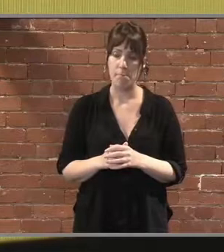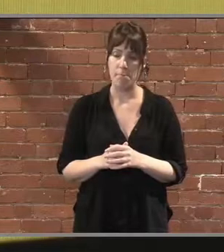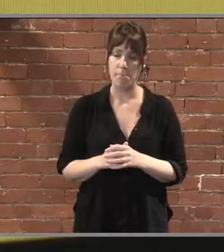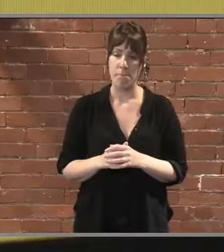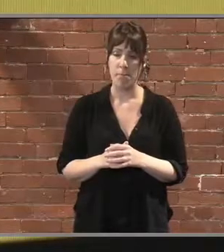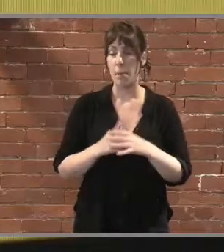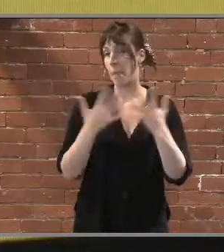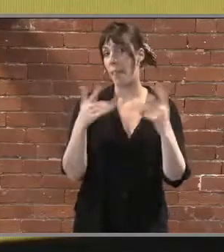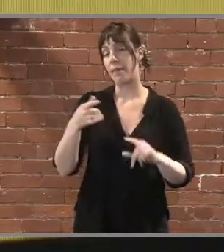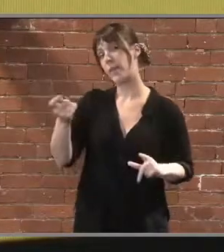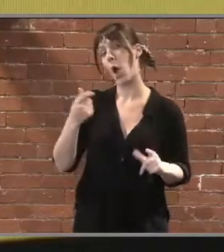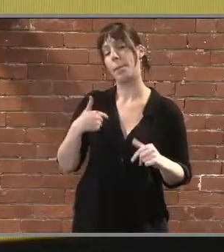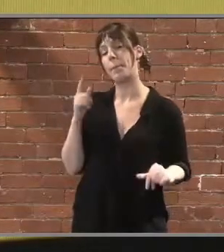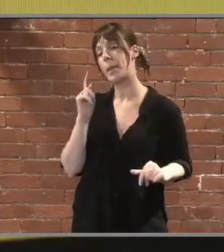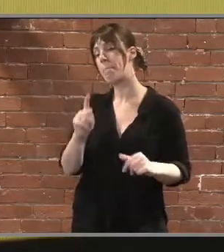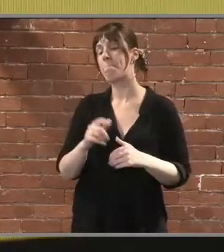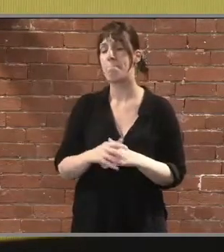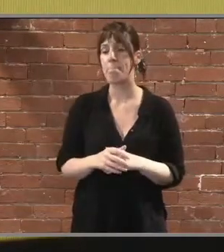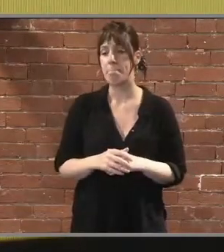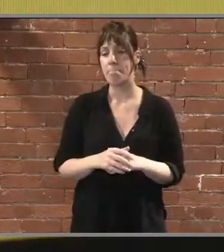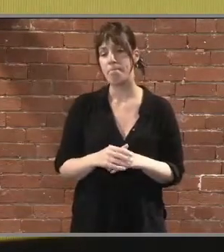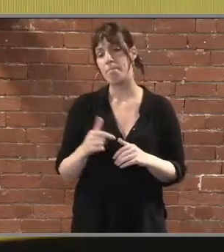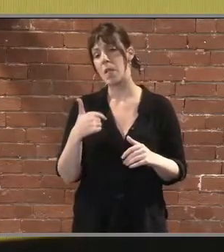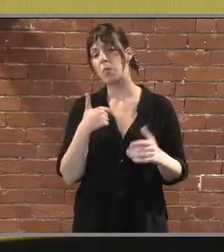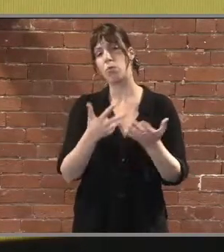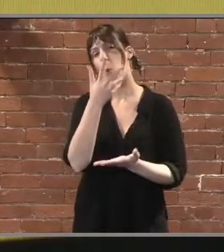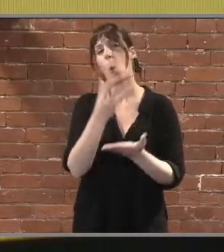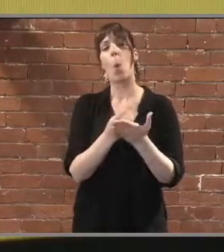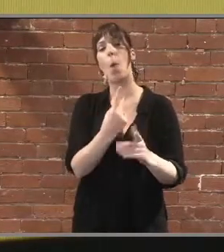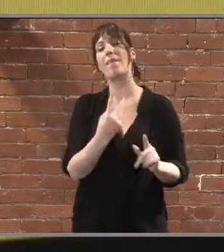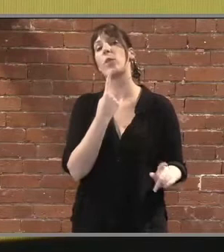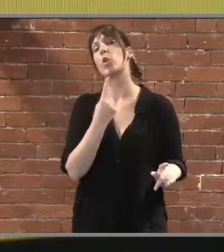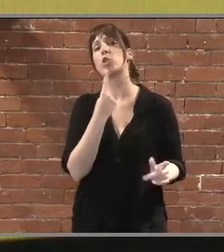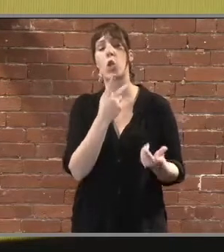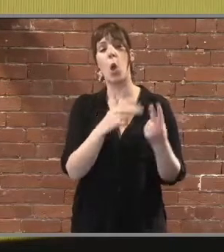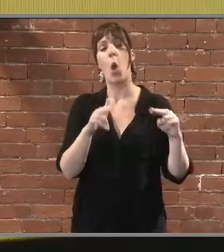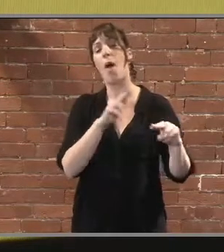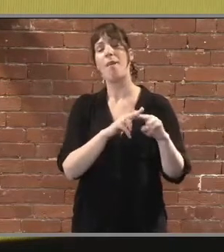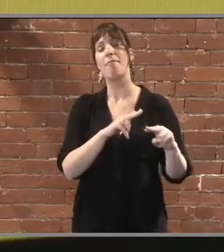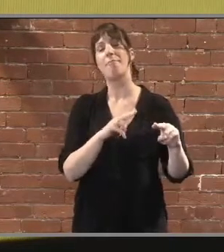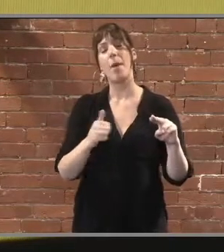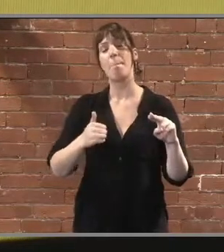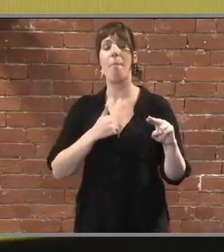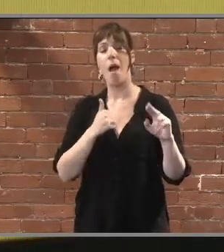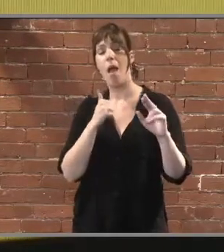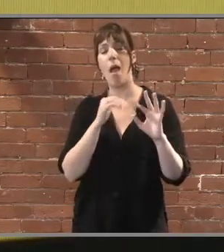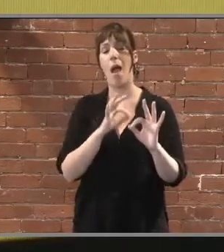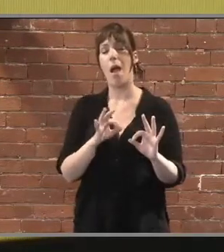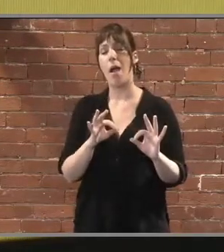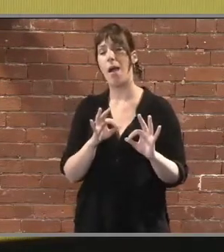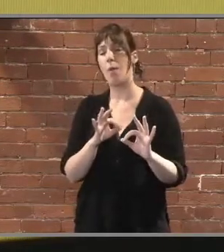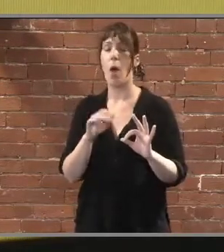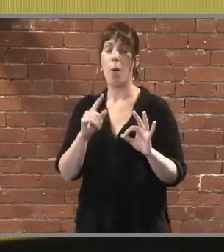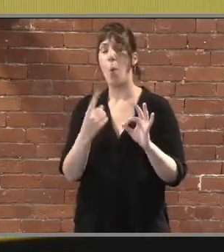they invited me to come along and record a version of the iconic Donna